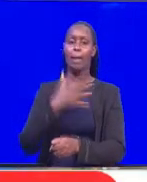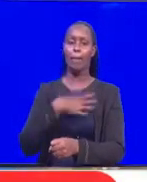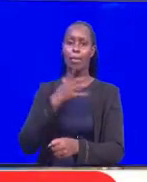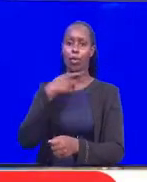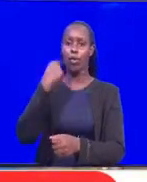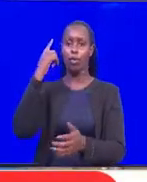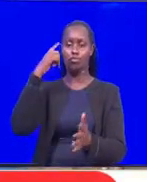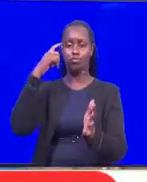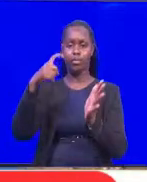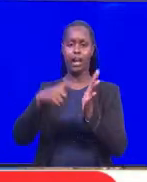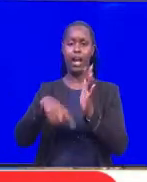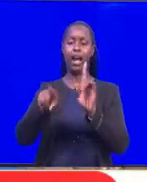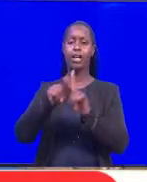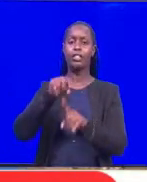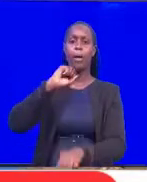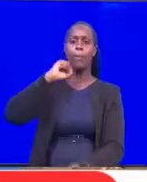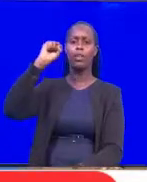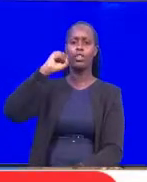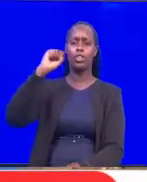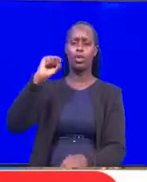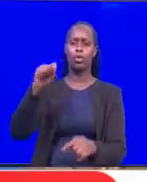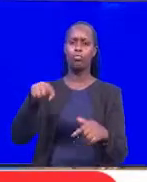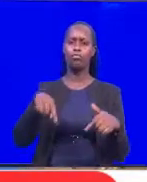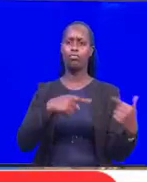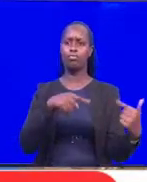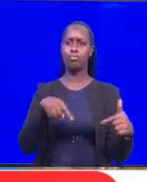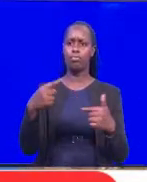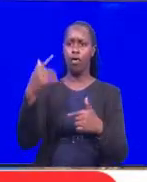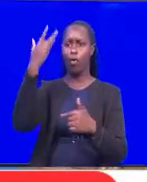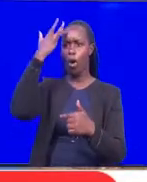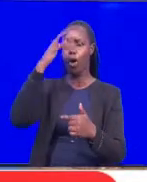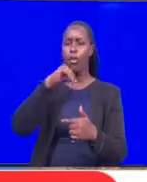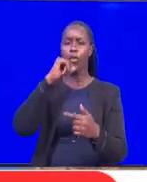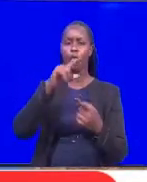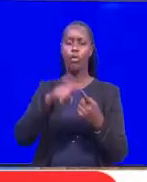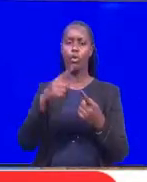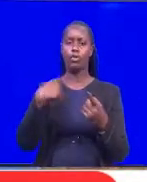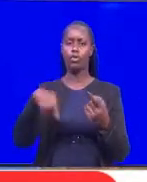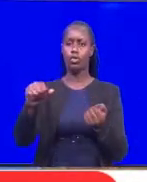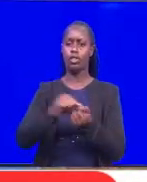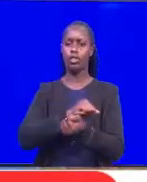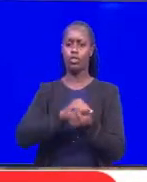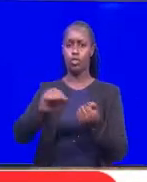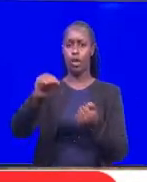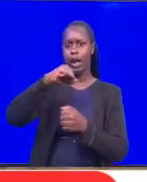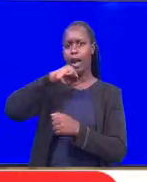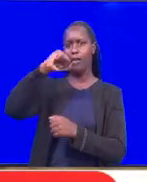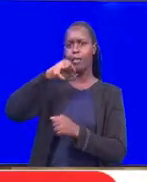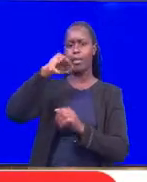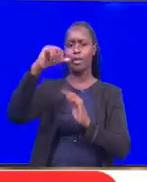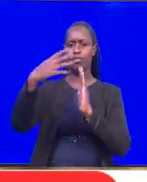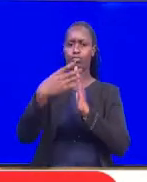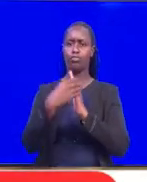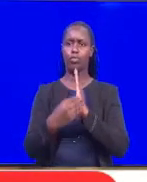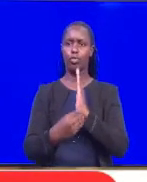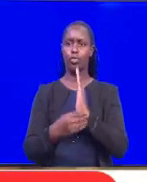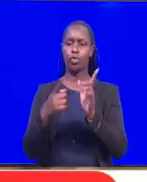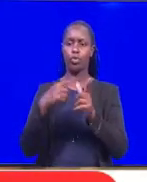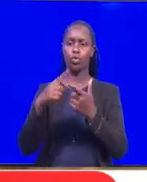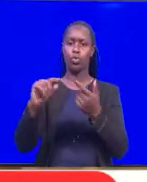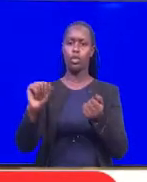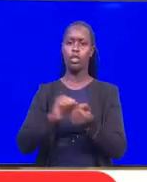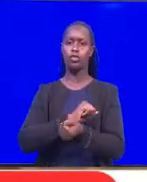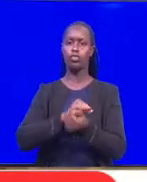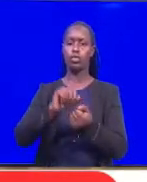political rivals to undermine government's initiatives to provide farmers with discounted fertilizer. So far, more